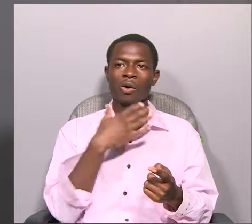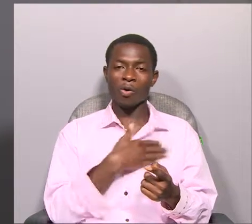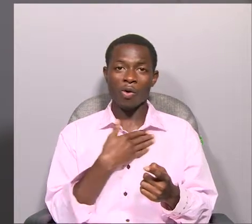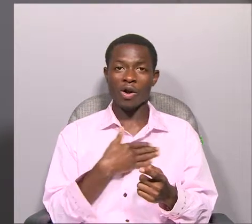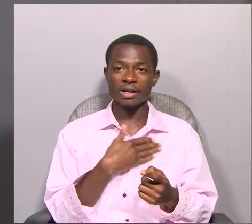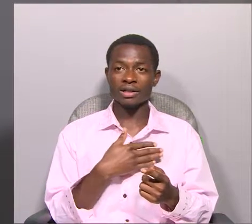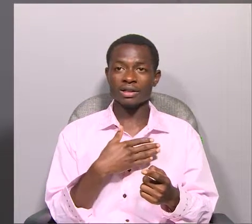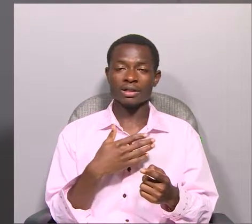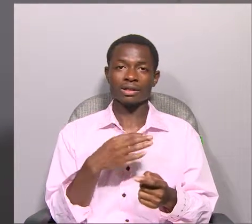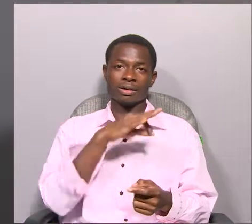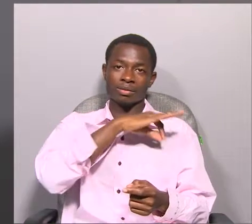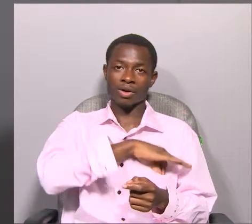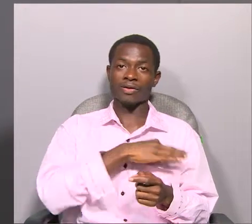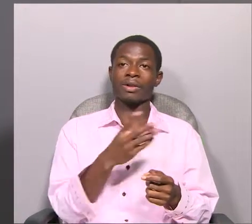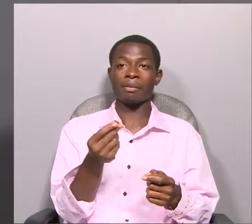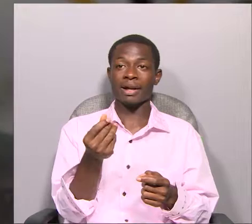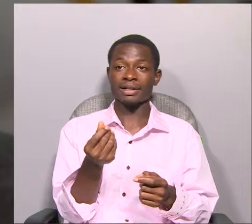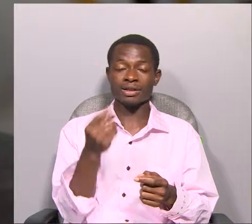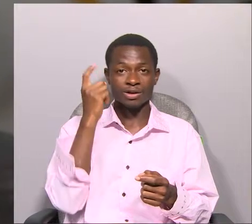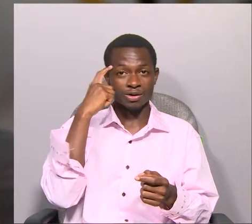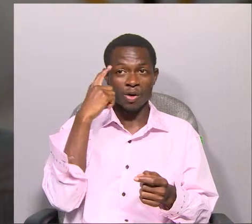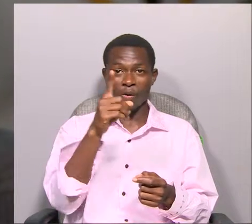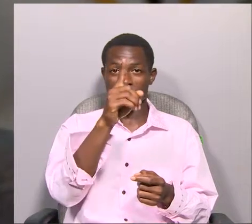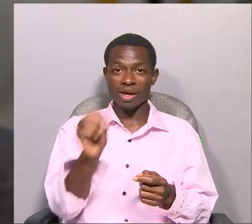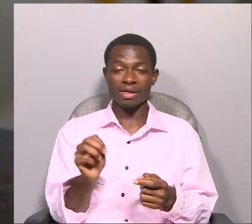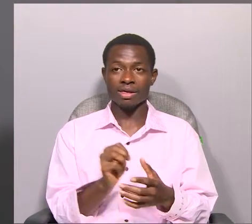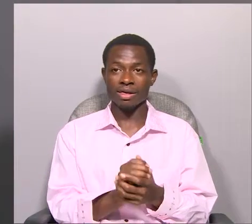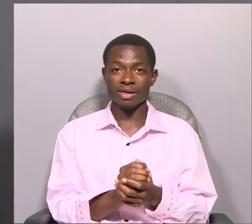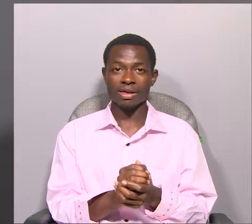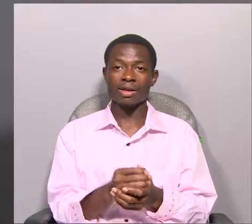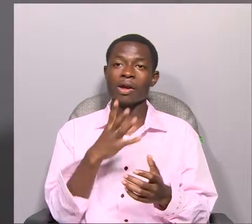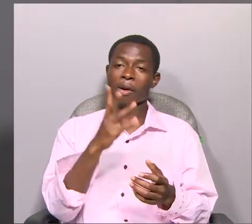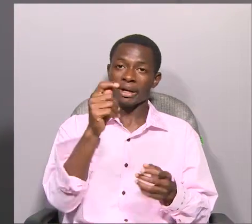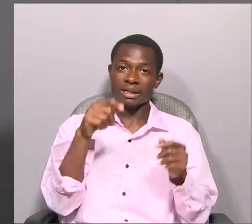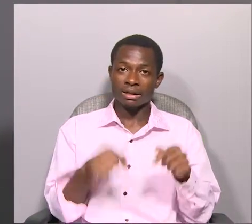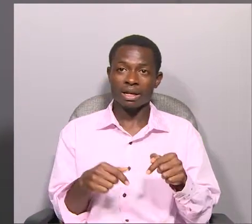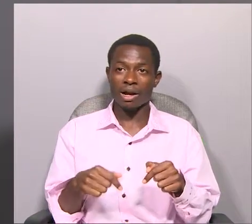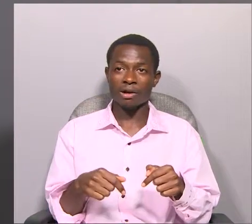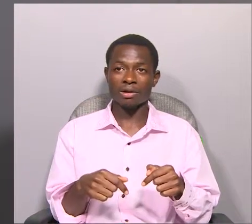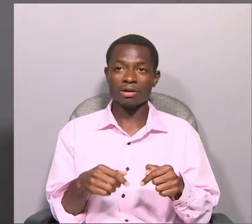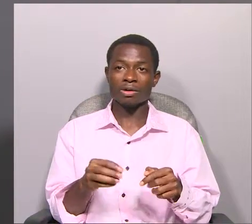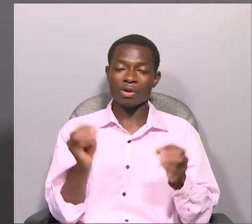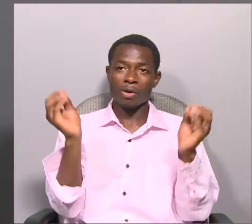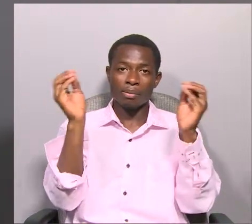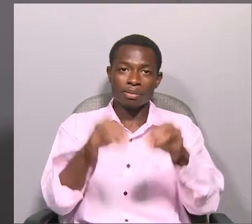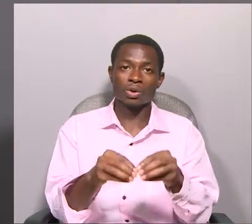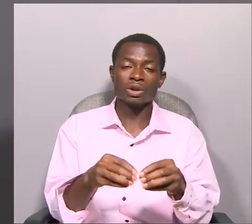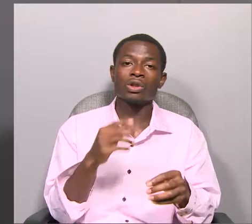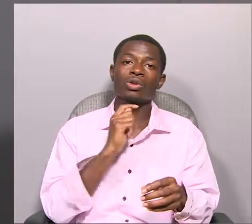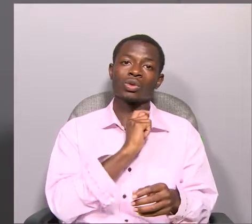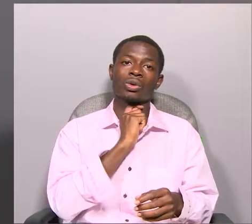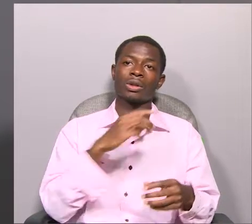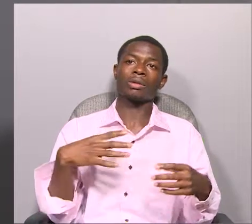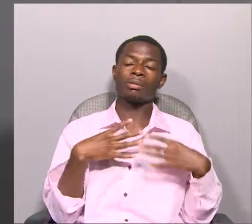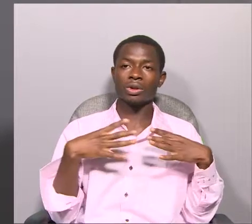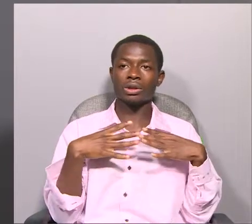expect a salary, isn't that? Yes. But be as it may, and it is true, it is